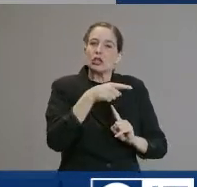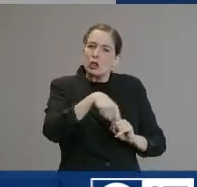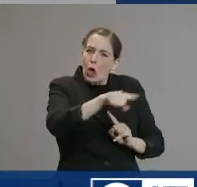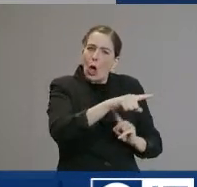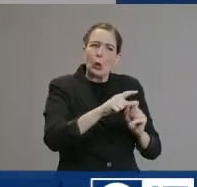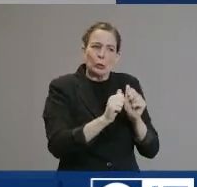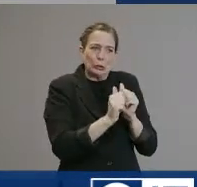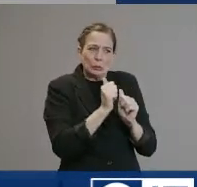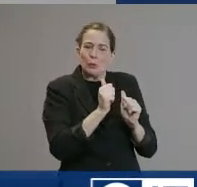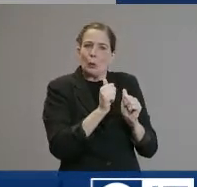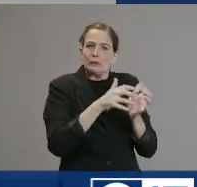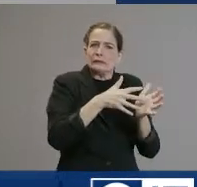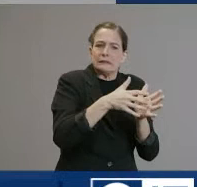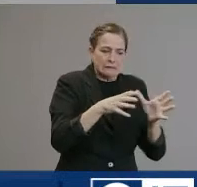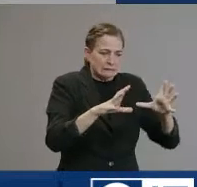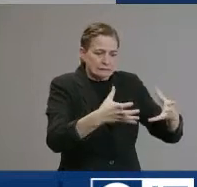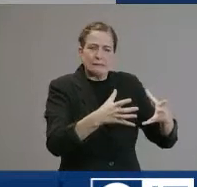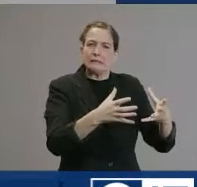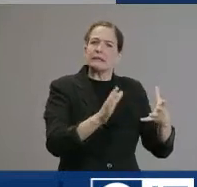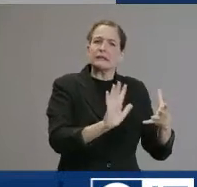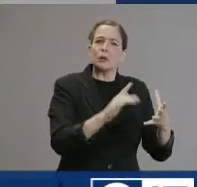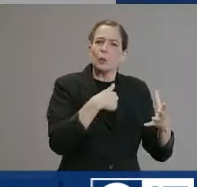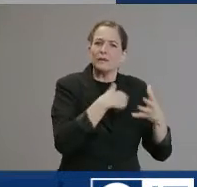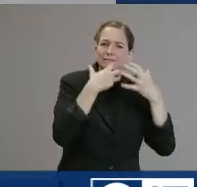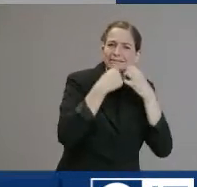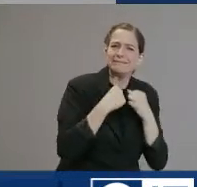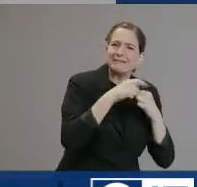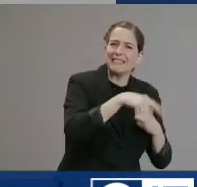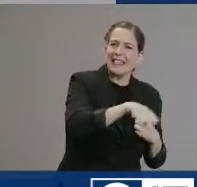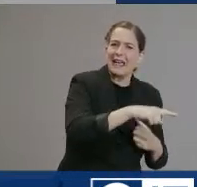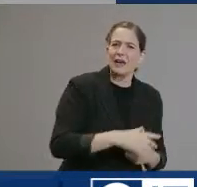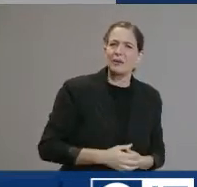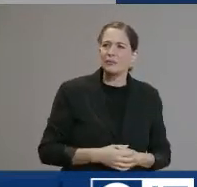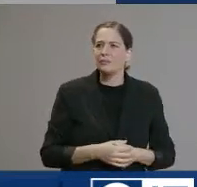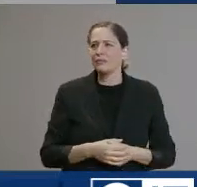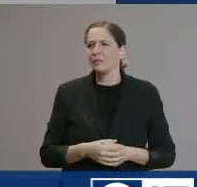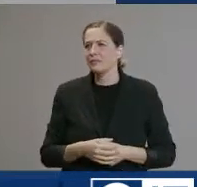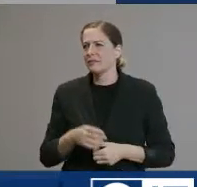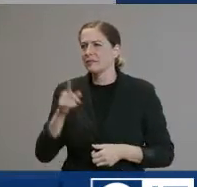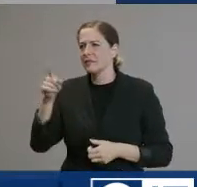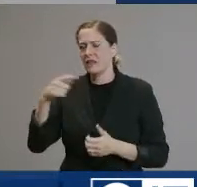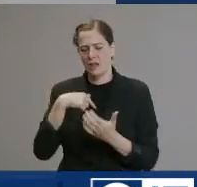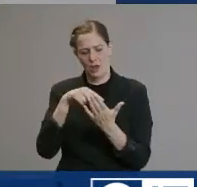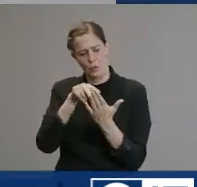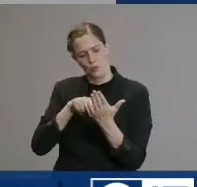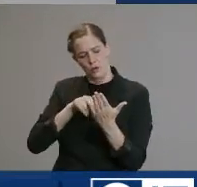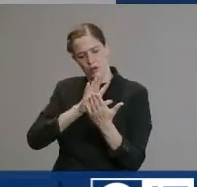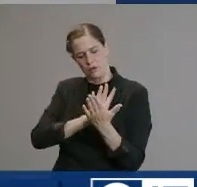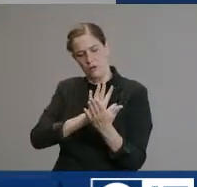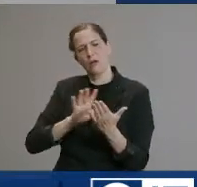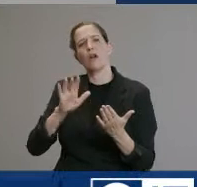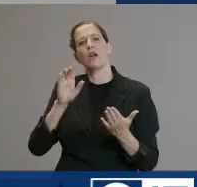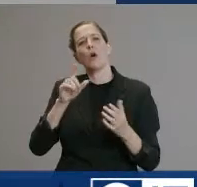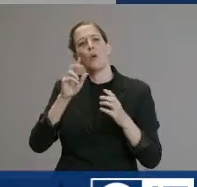Dr. Chris' blog here. Wear the cloth face mask in public regardless of whether you feel sick or not. That way you're protecting yourself, your family, and